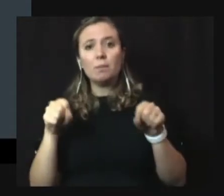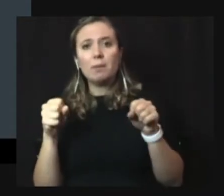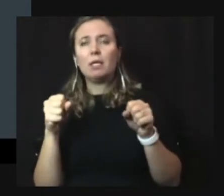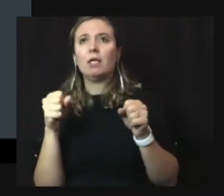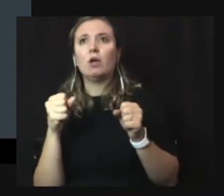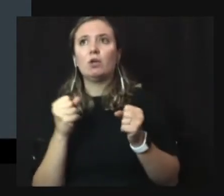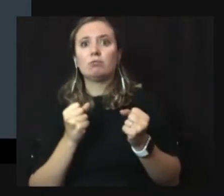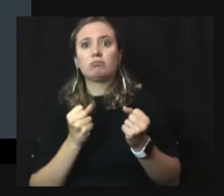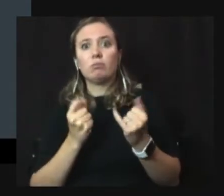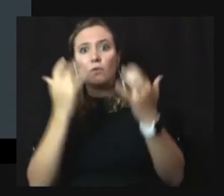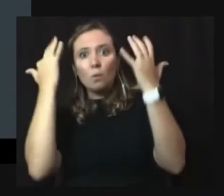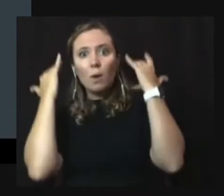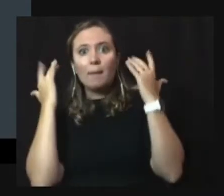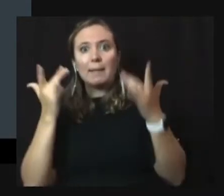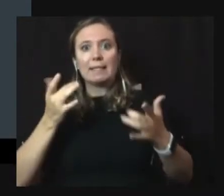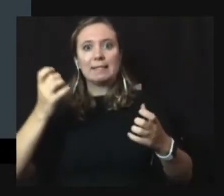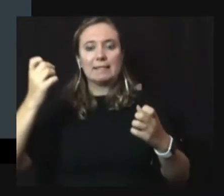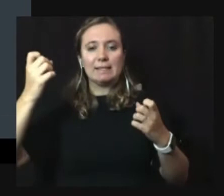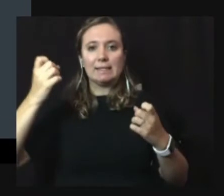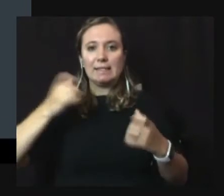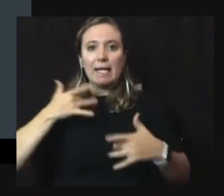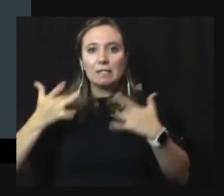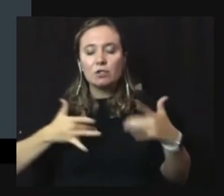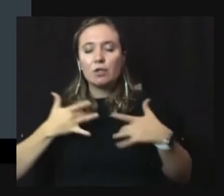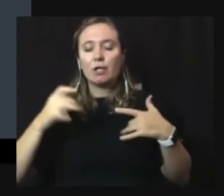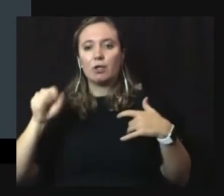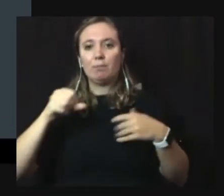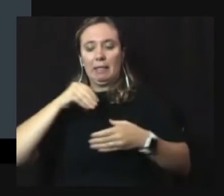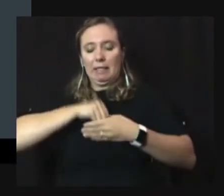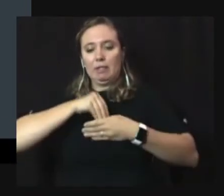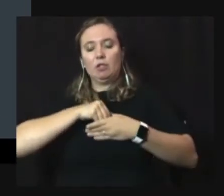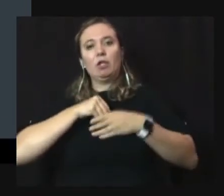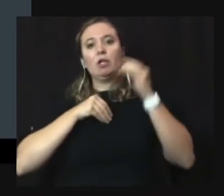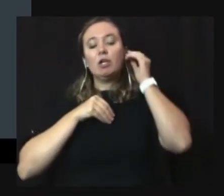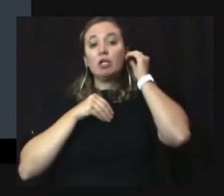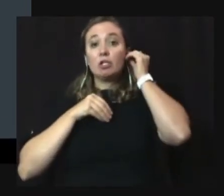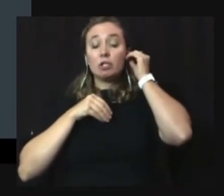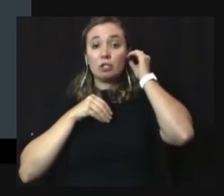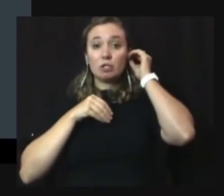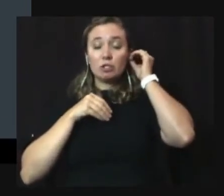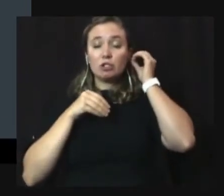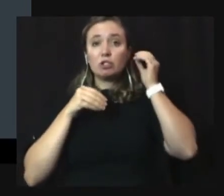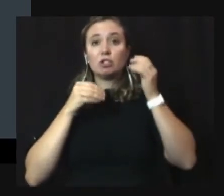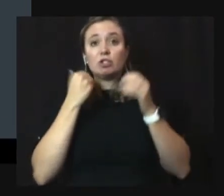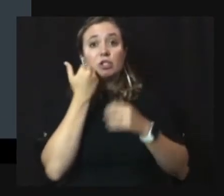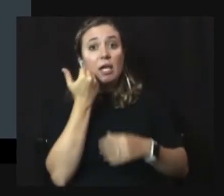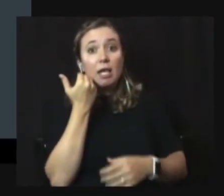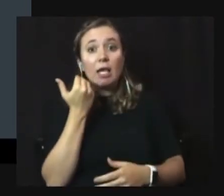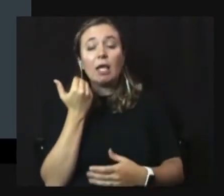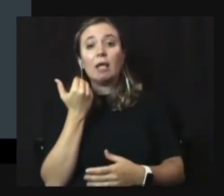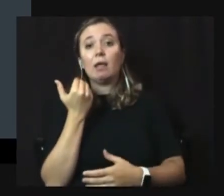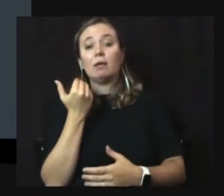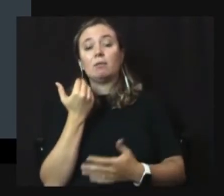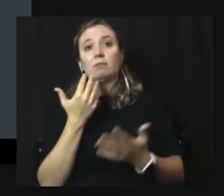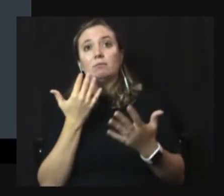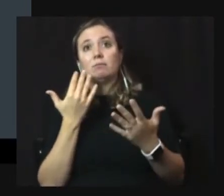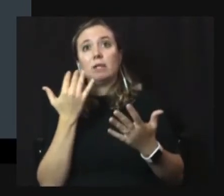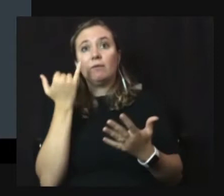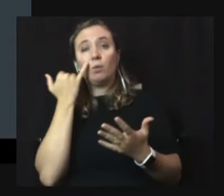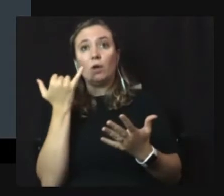be the internalized shame we feel about whether or not we are parenting right.